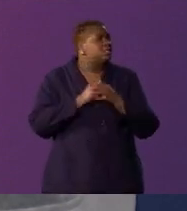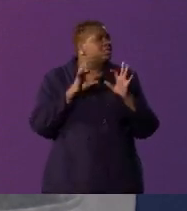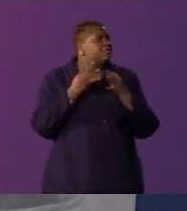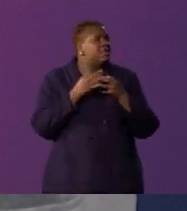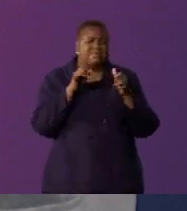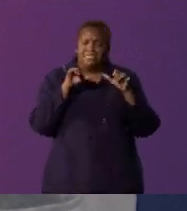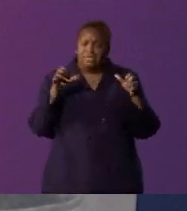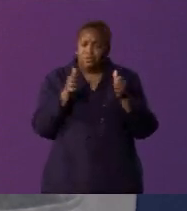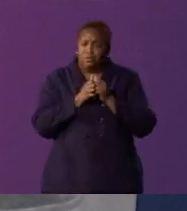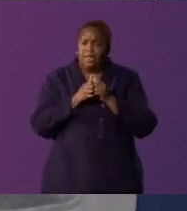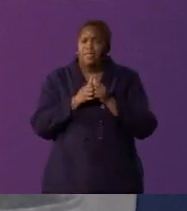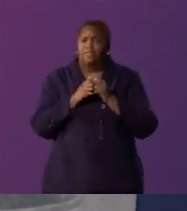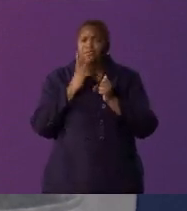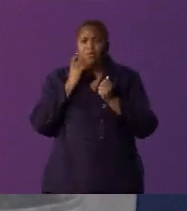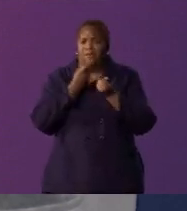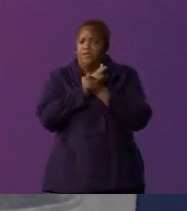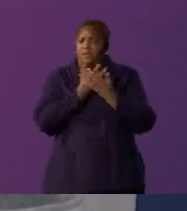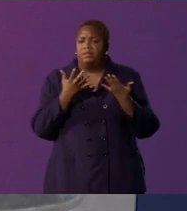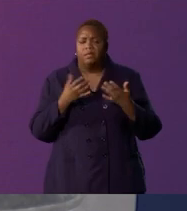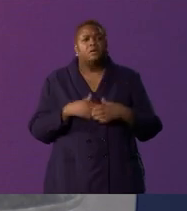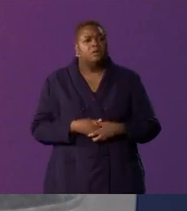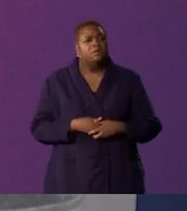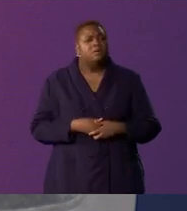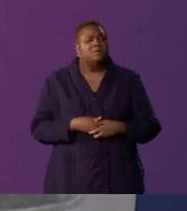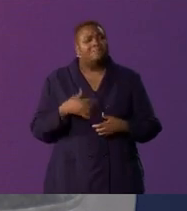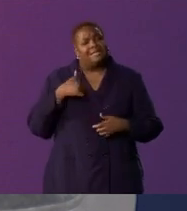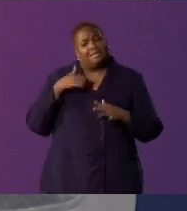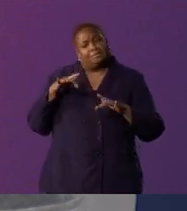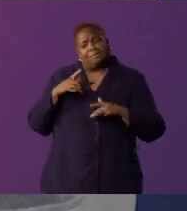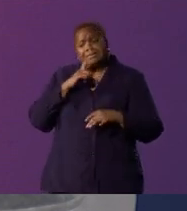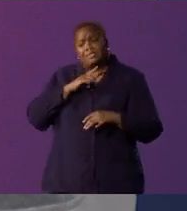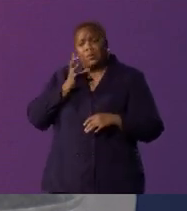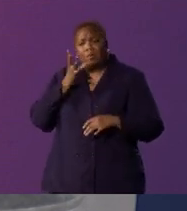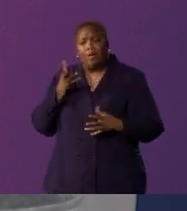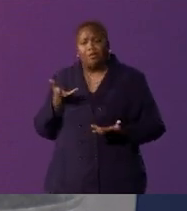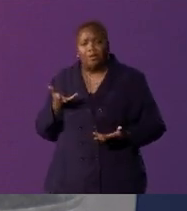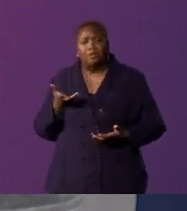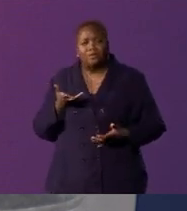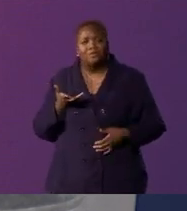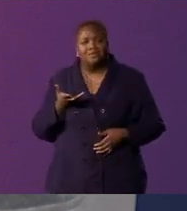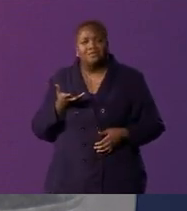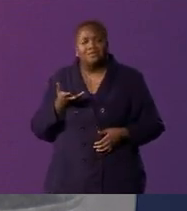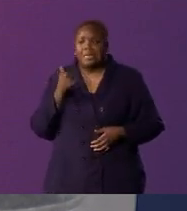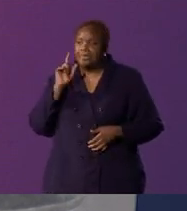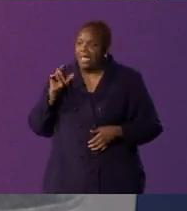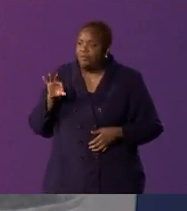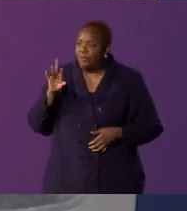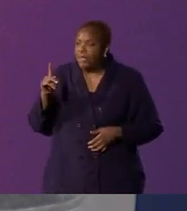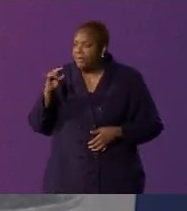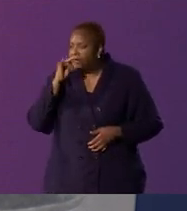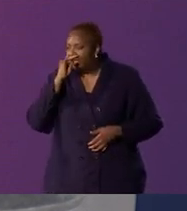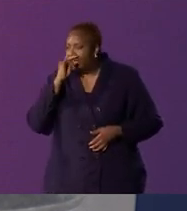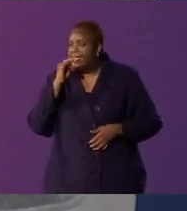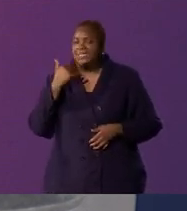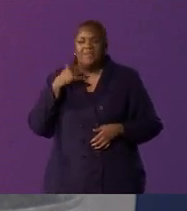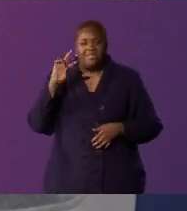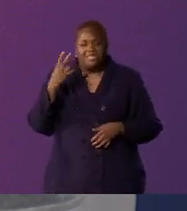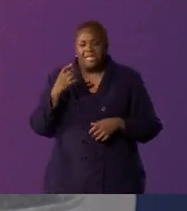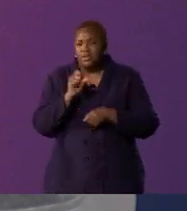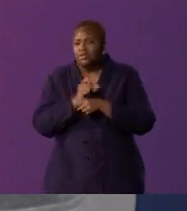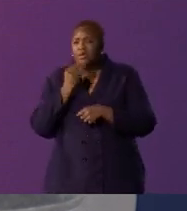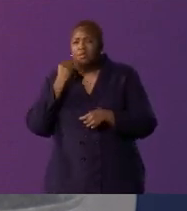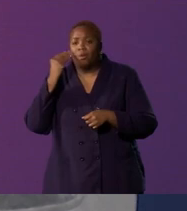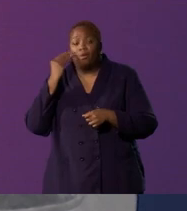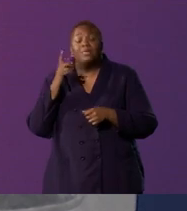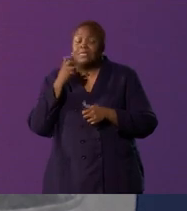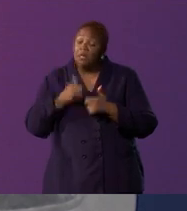stay together, I'm for everything. And I sympathize with single mothers who have to pick up their kids and have a second job at home. I mean,